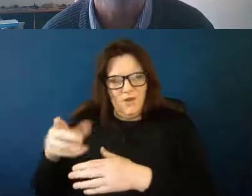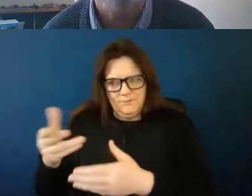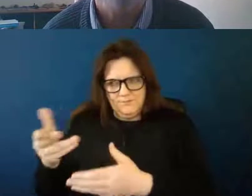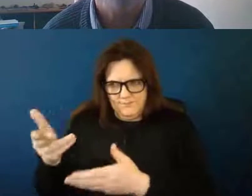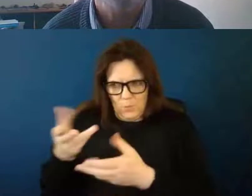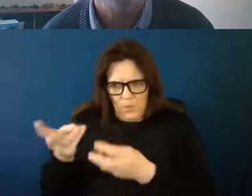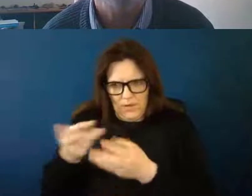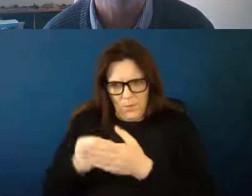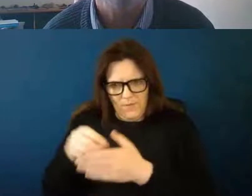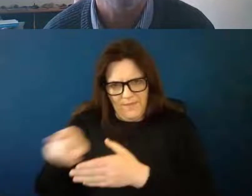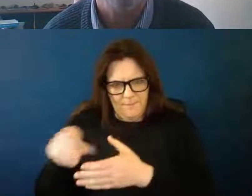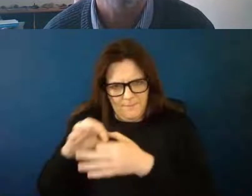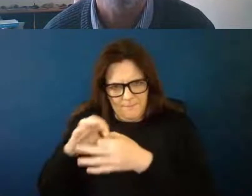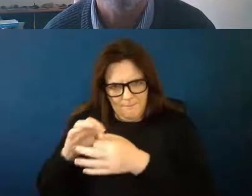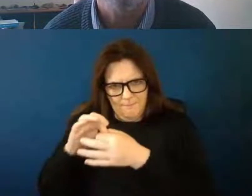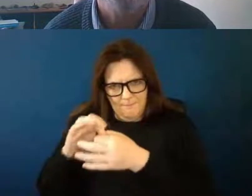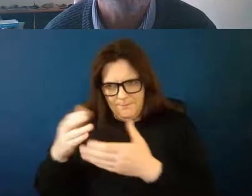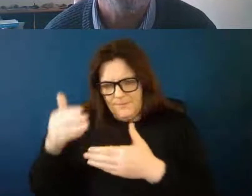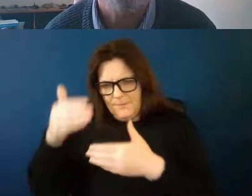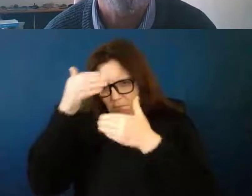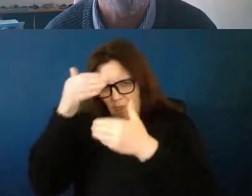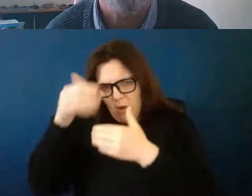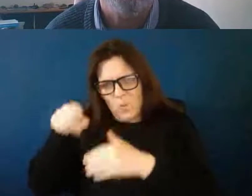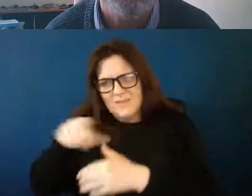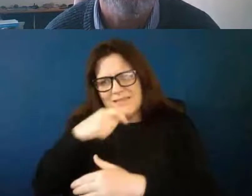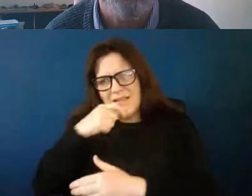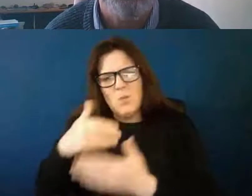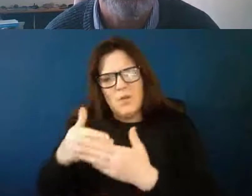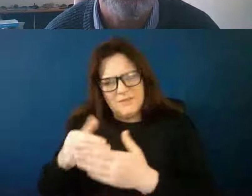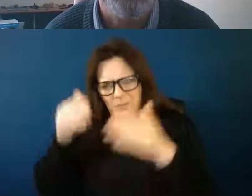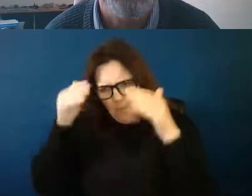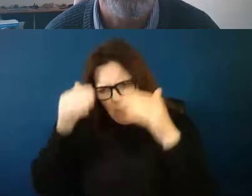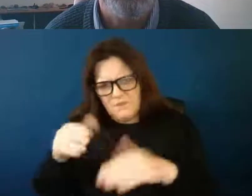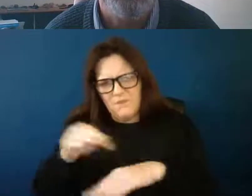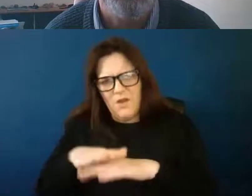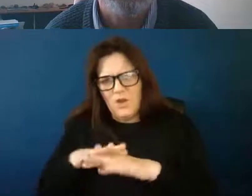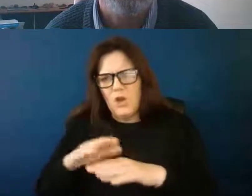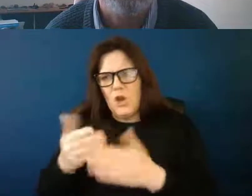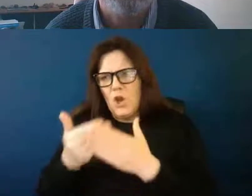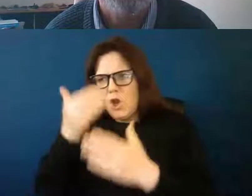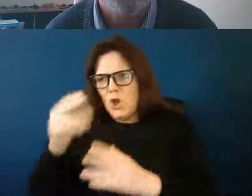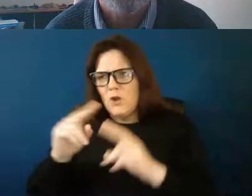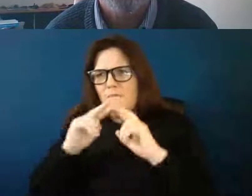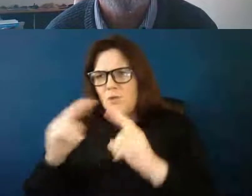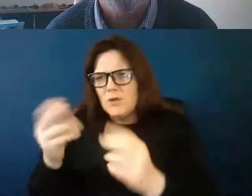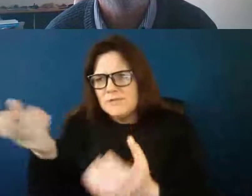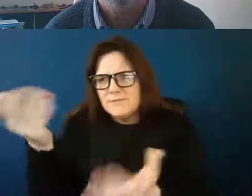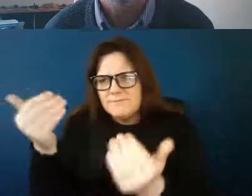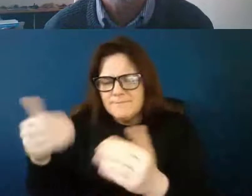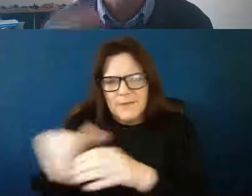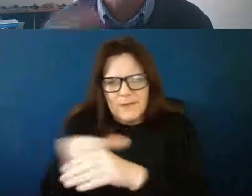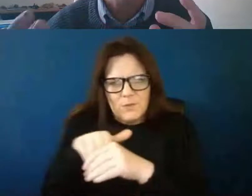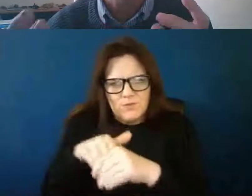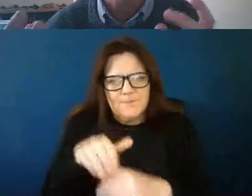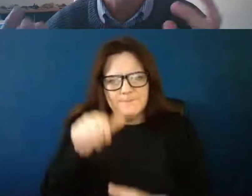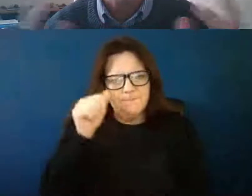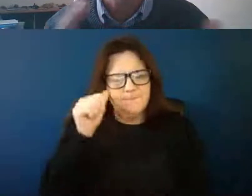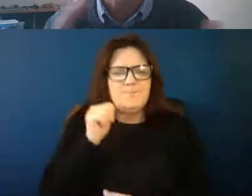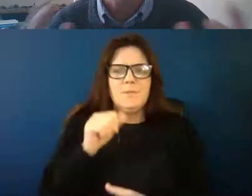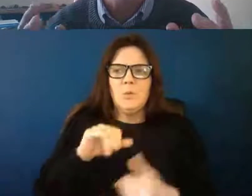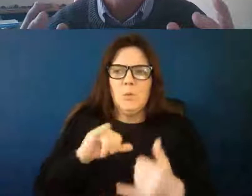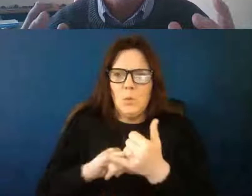really motivated by a focus on learner voice and learner inclusion. And it was something